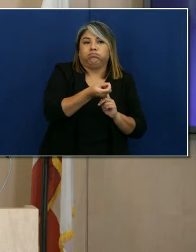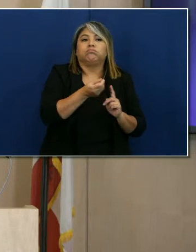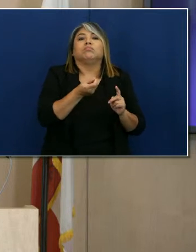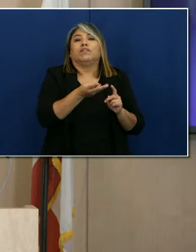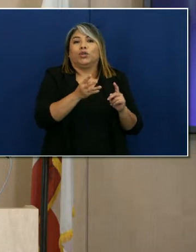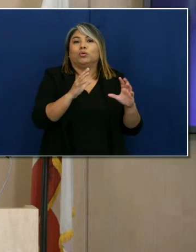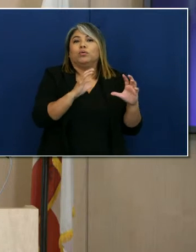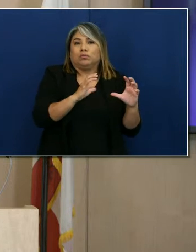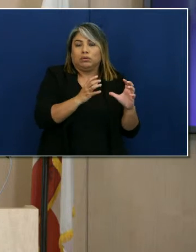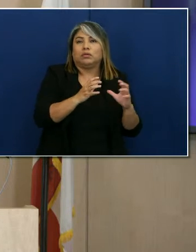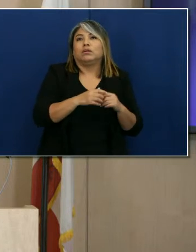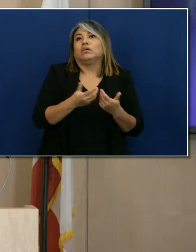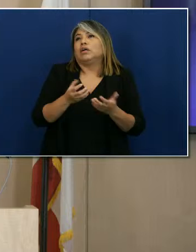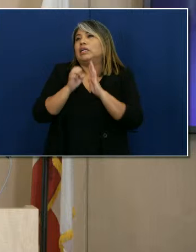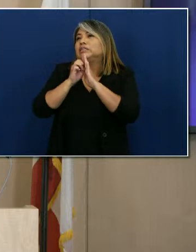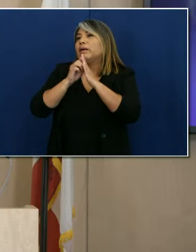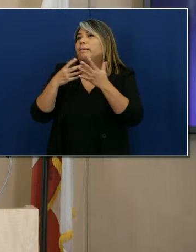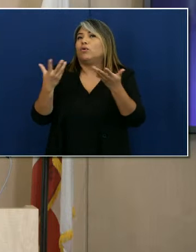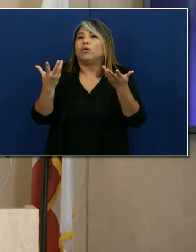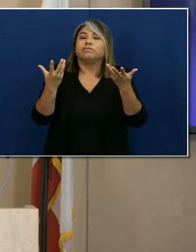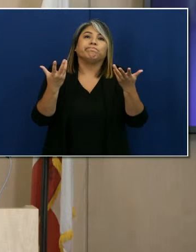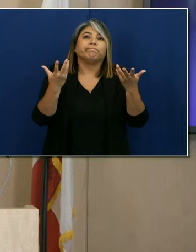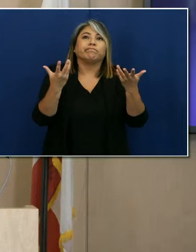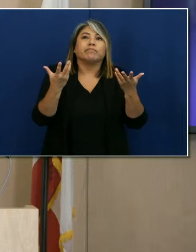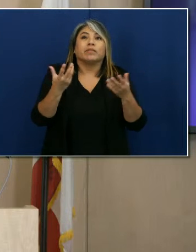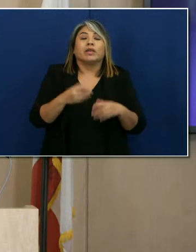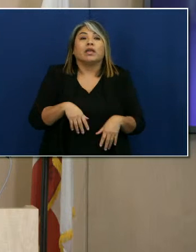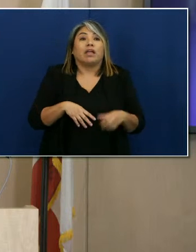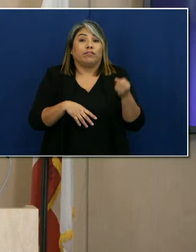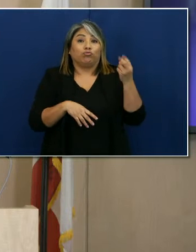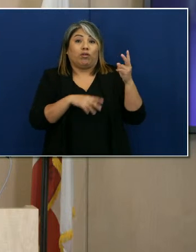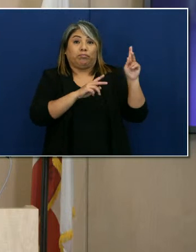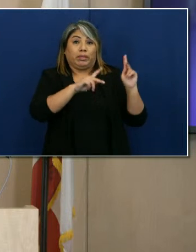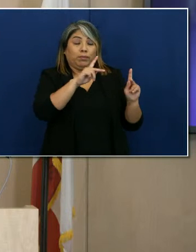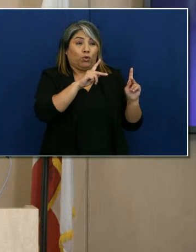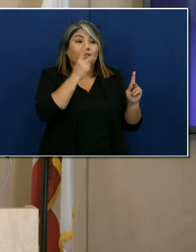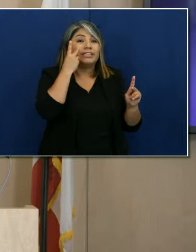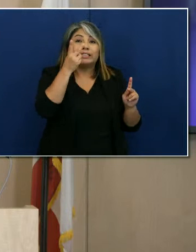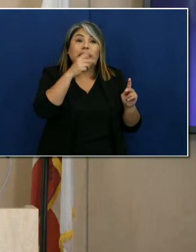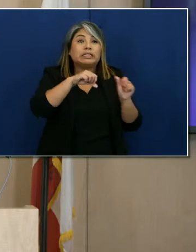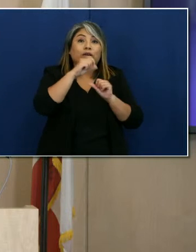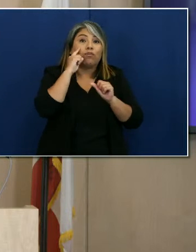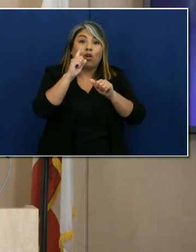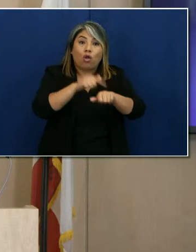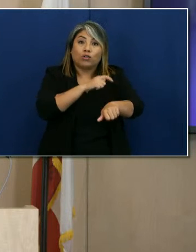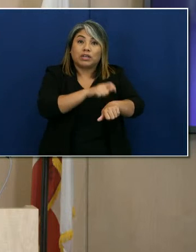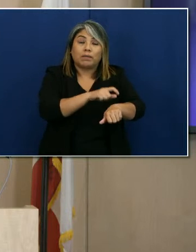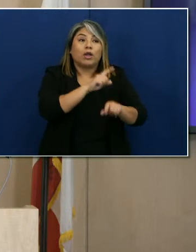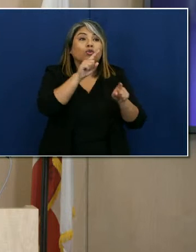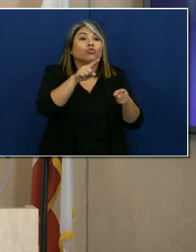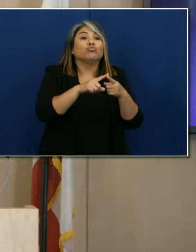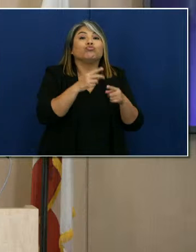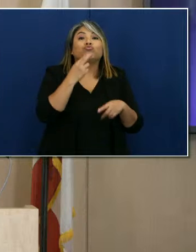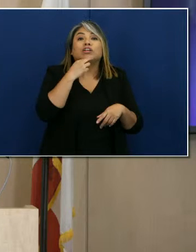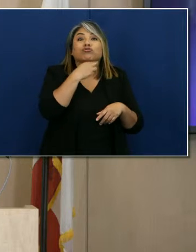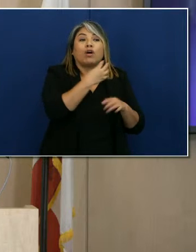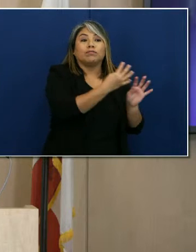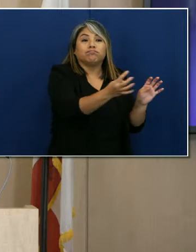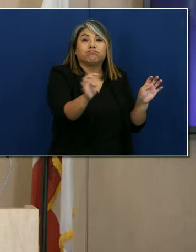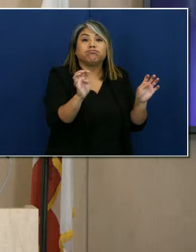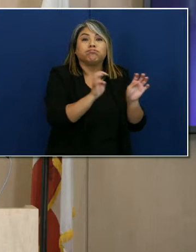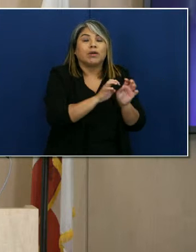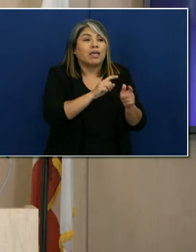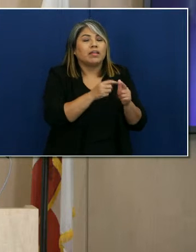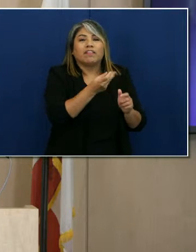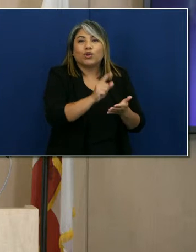An example I might use is if, say, 24 individuals who haven't seen each other for a while go to a restaurant together,